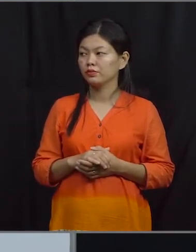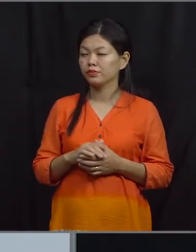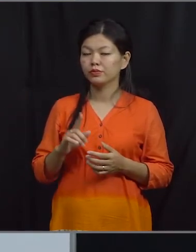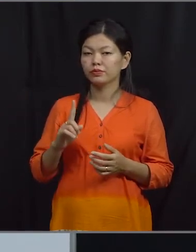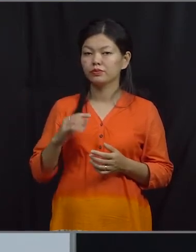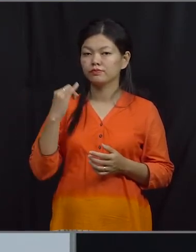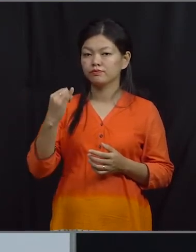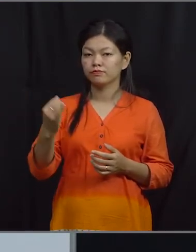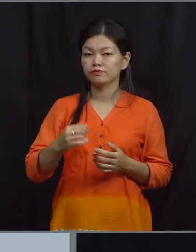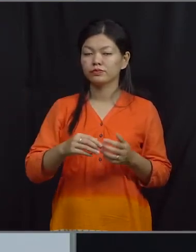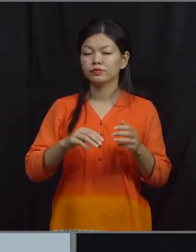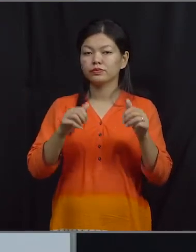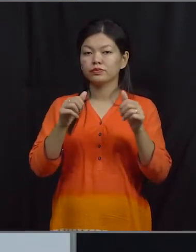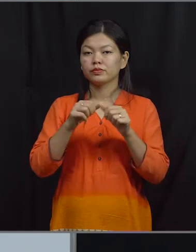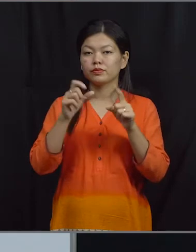the adjoint matrix.